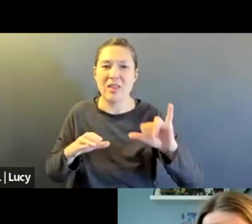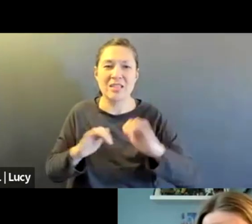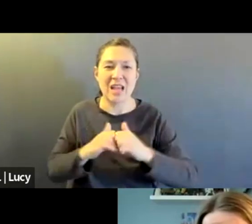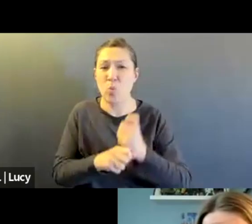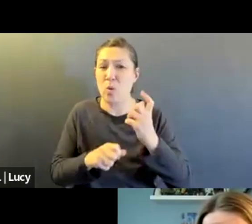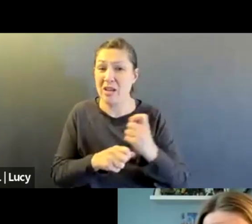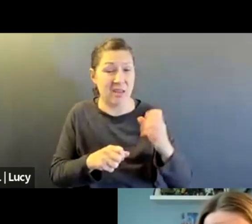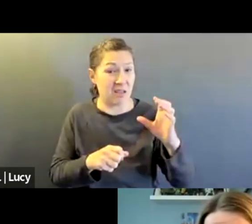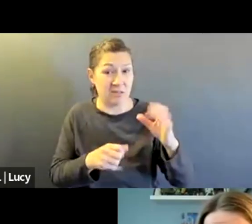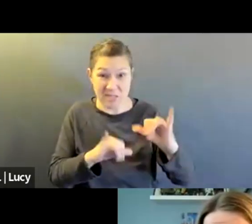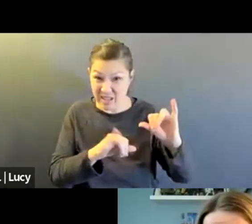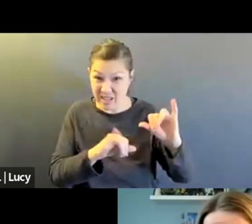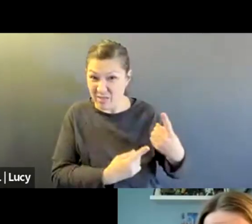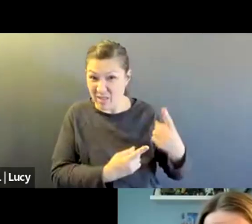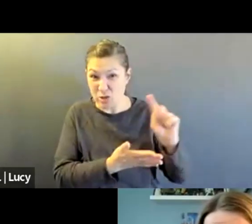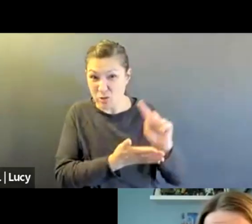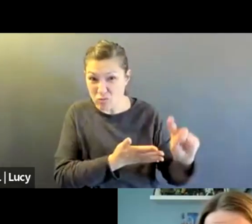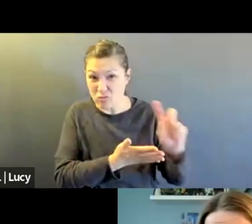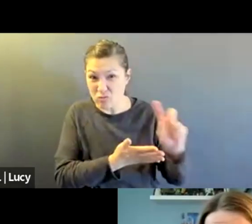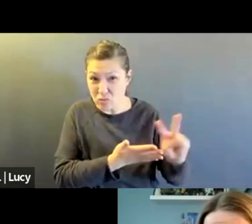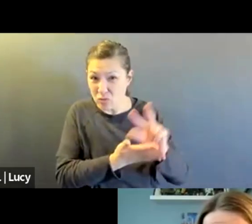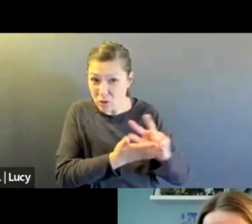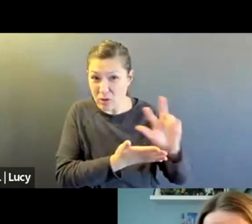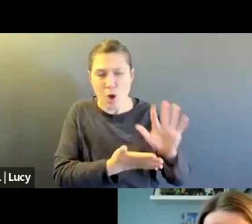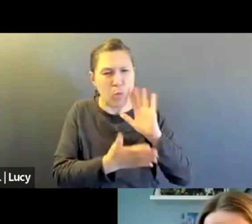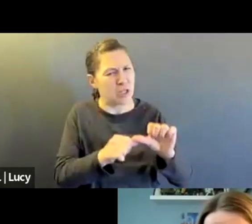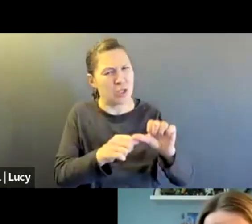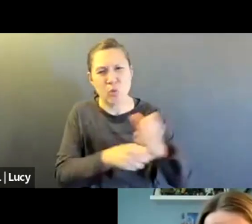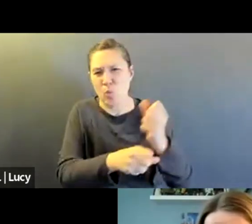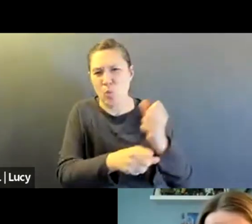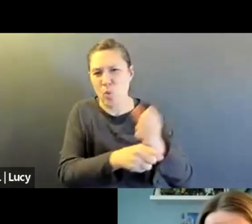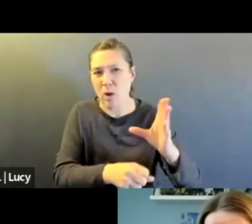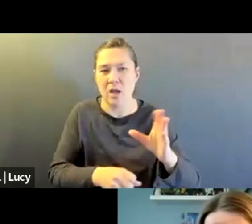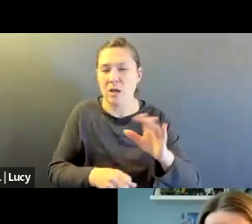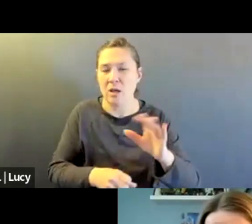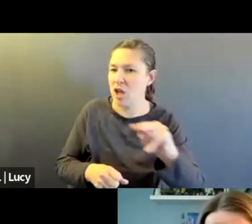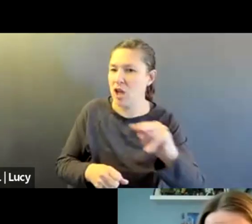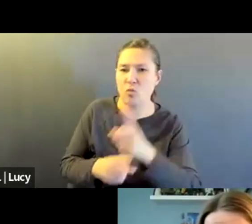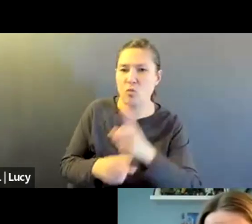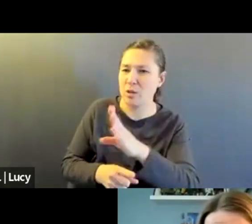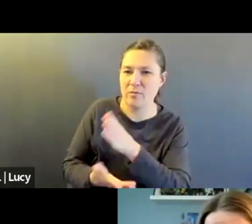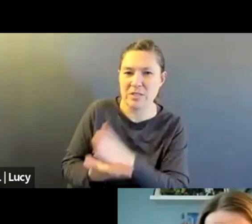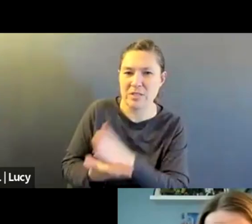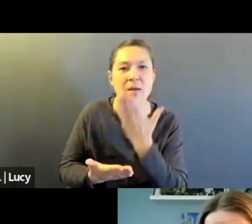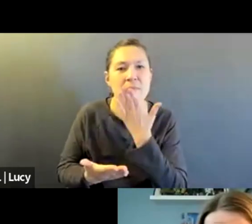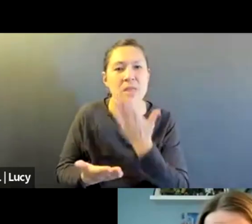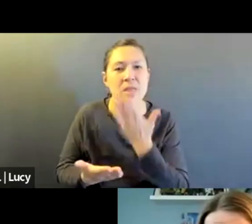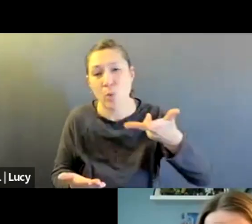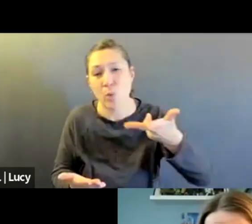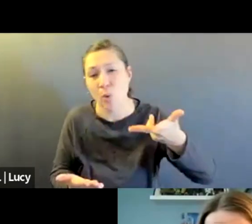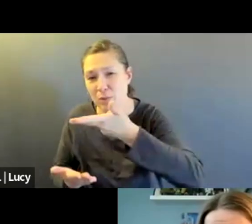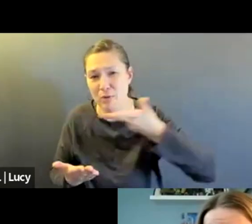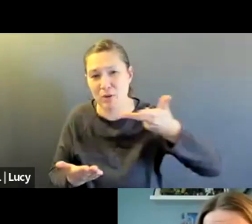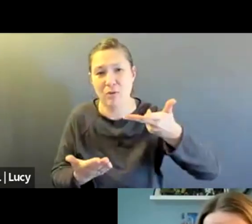weeks, and we'll continue to get more wins. That's right. We're not stopping. Thank you, Carson, Amanda, Jessica, for being here